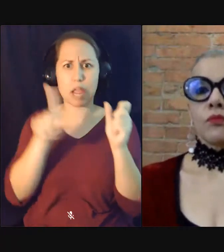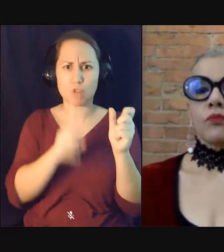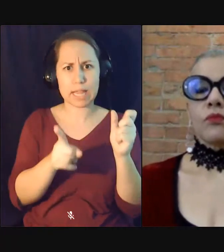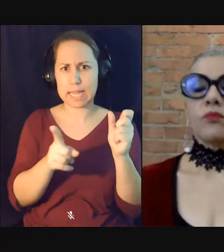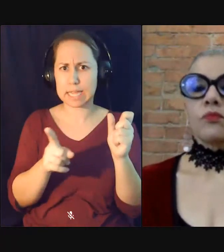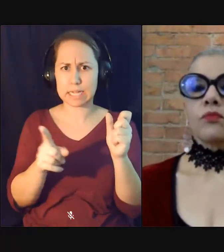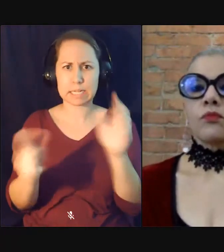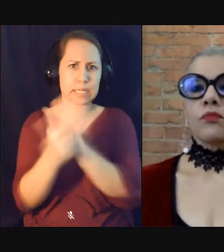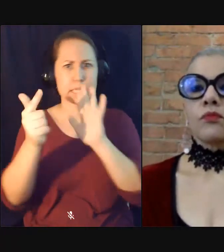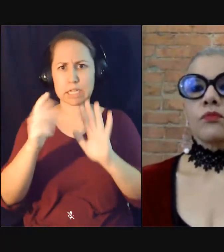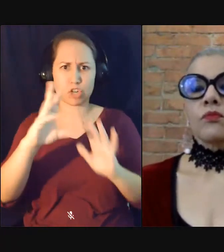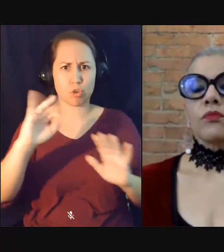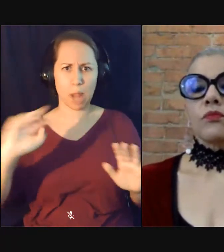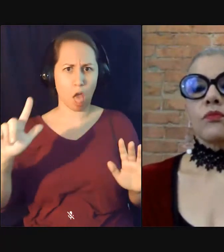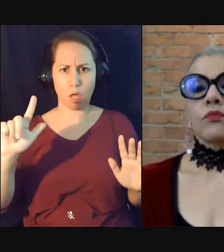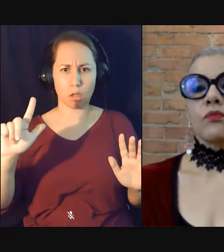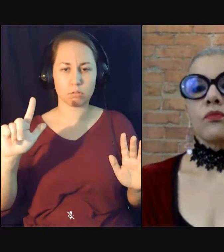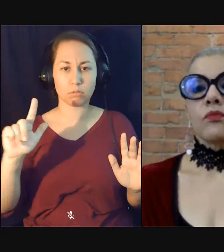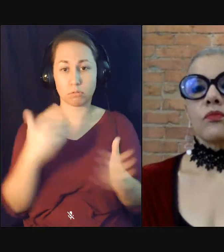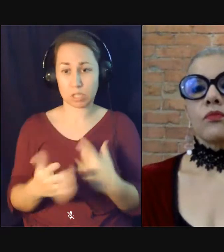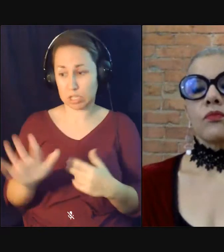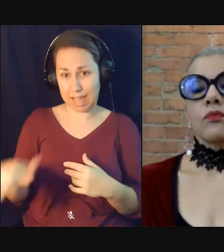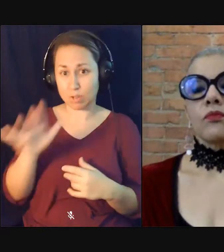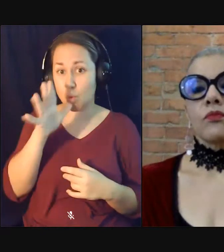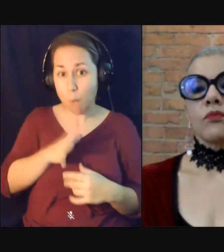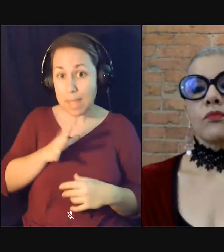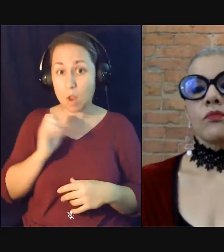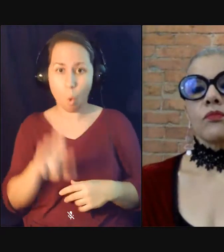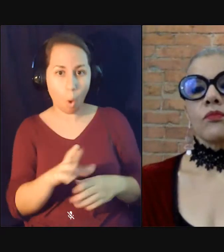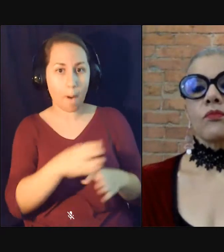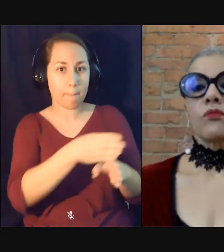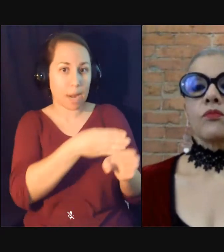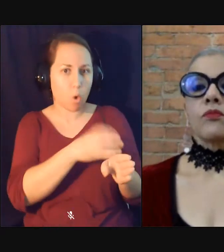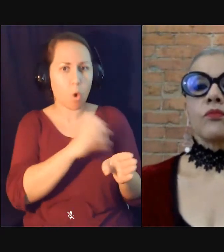criminal. So whether that's women or minorities, or both.